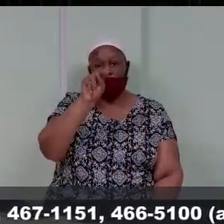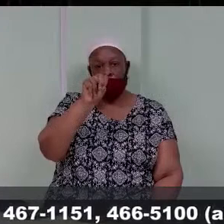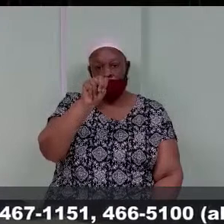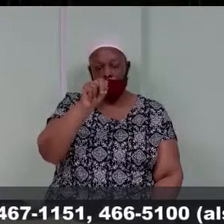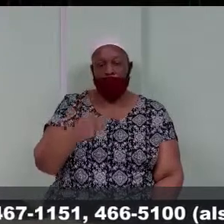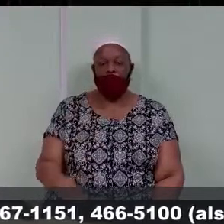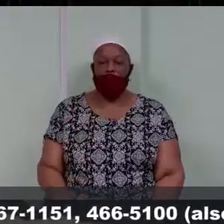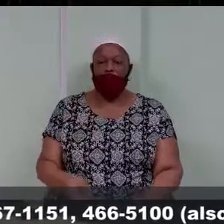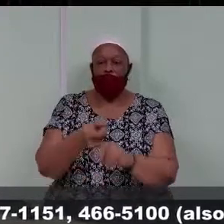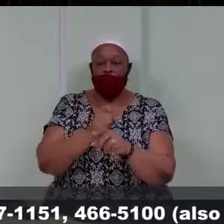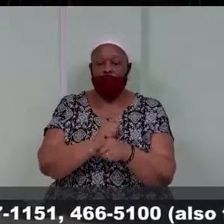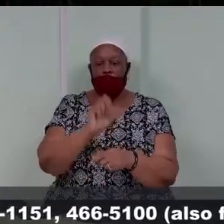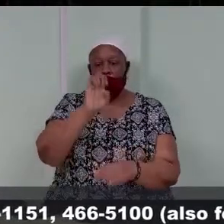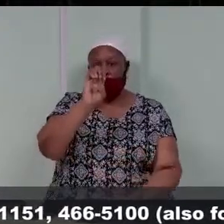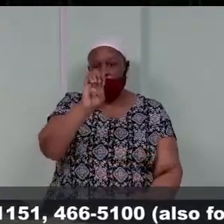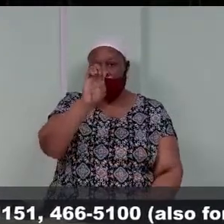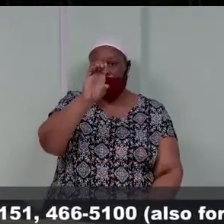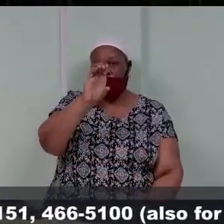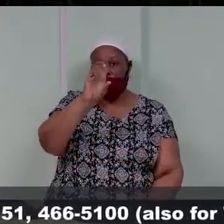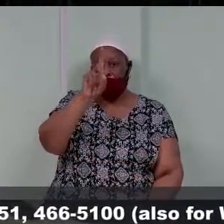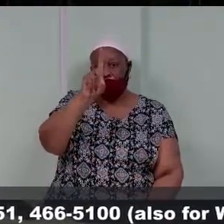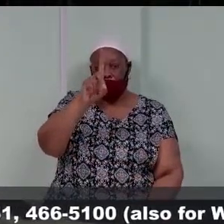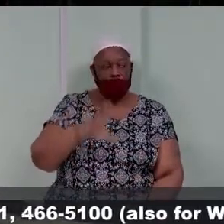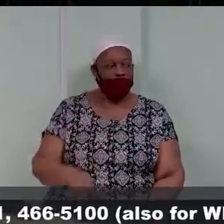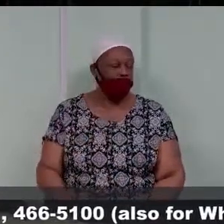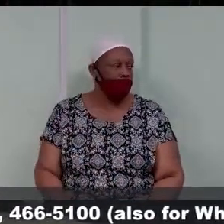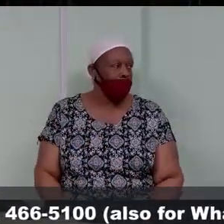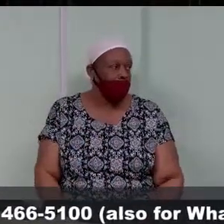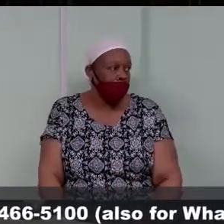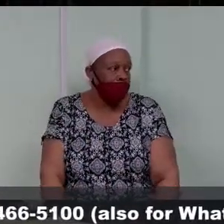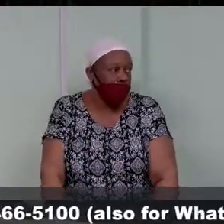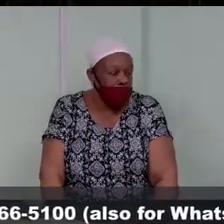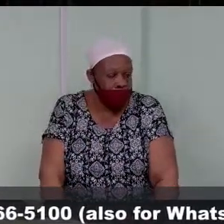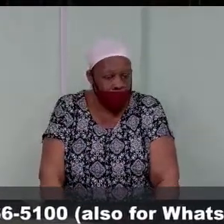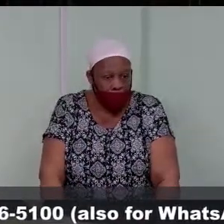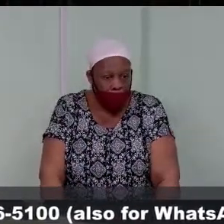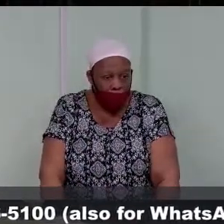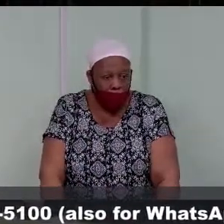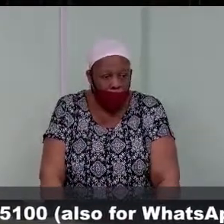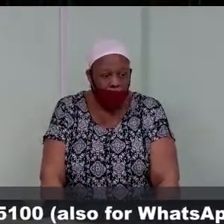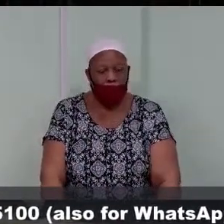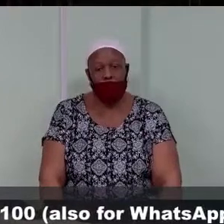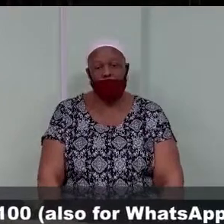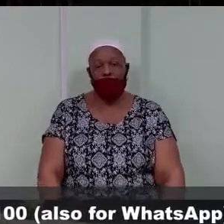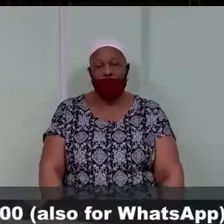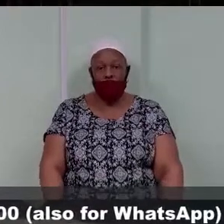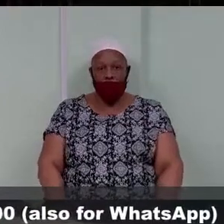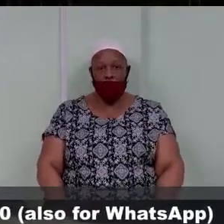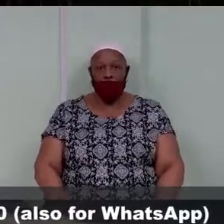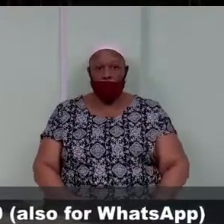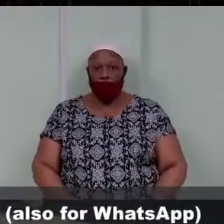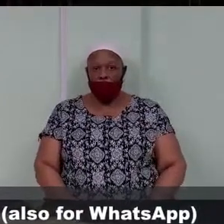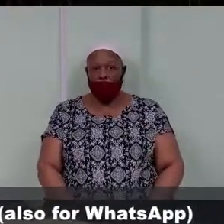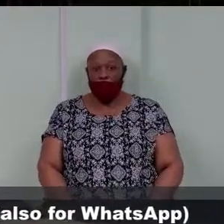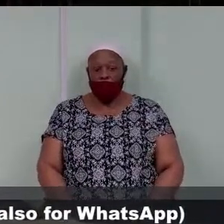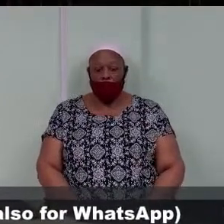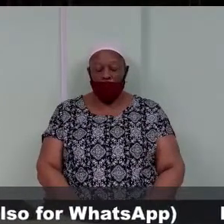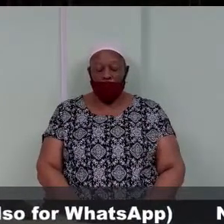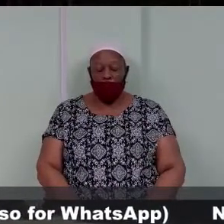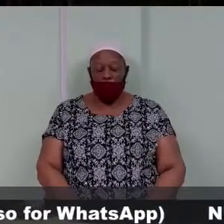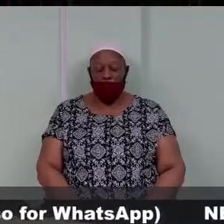I now invite Superintendent Cromwell Henry, Divisional Commander for District A, to give